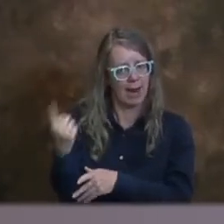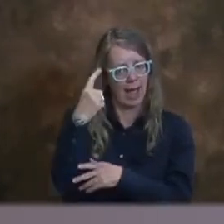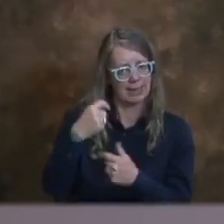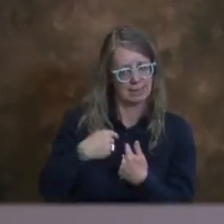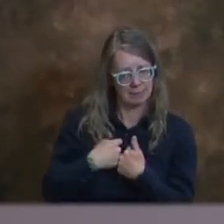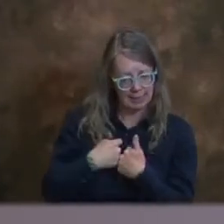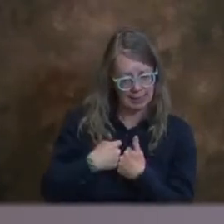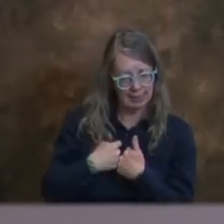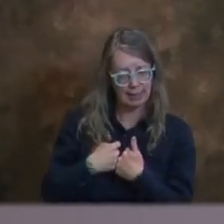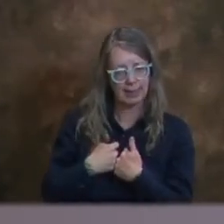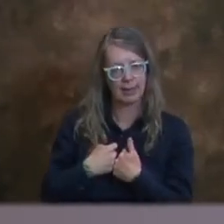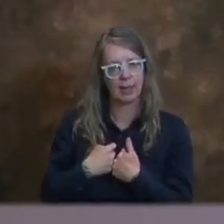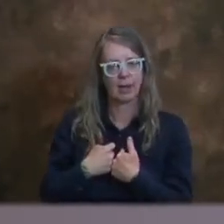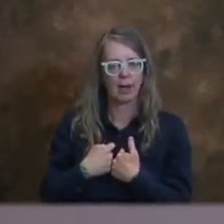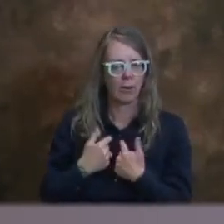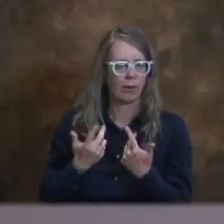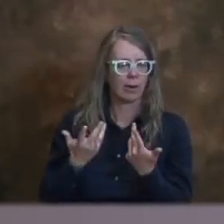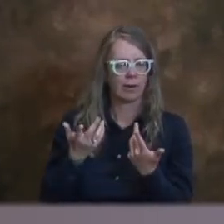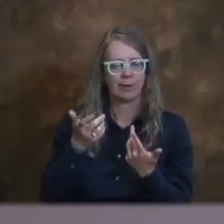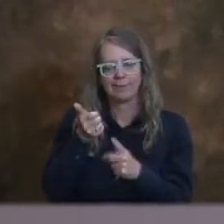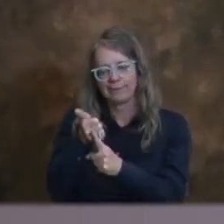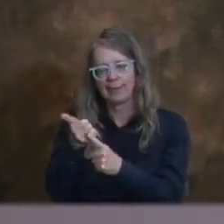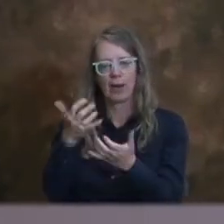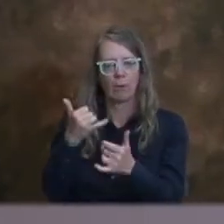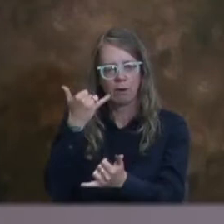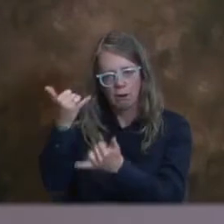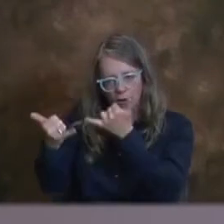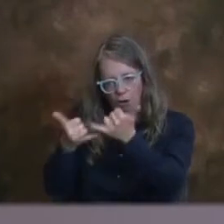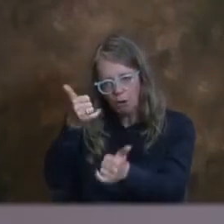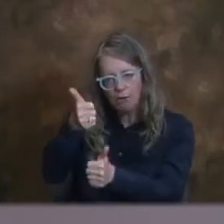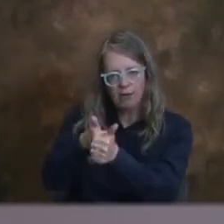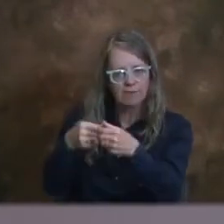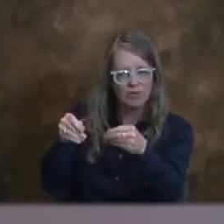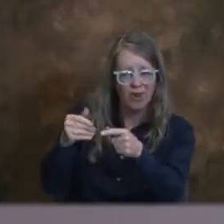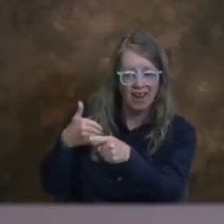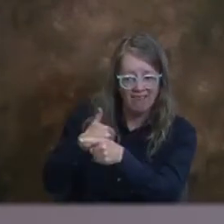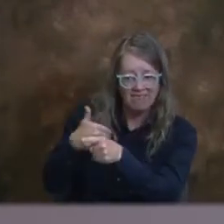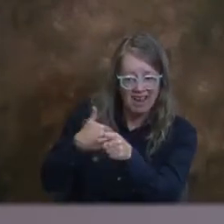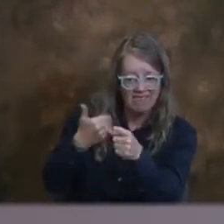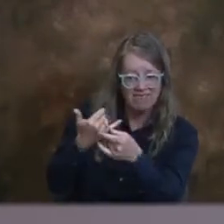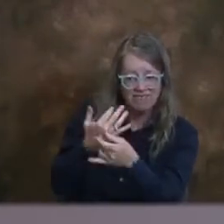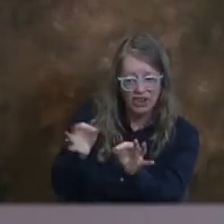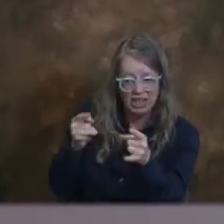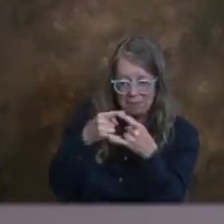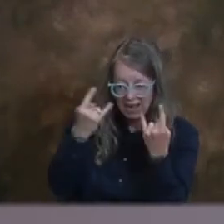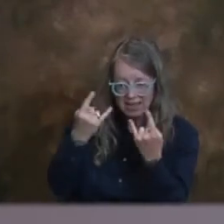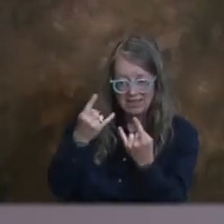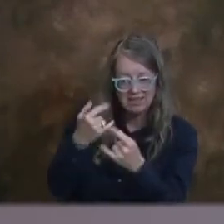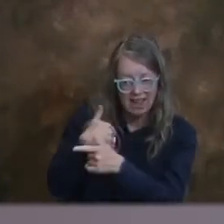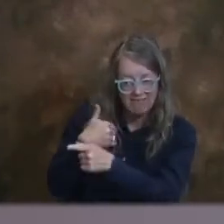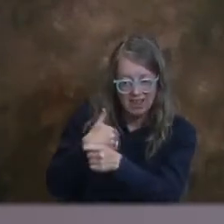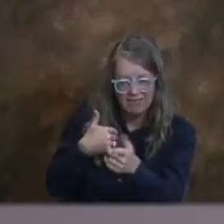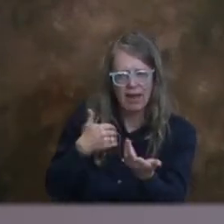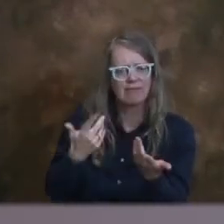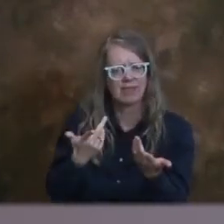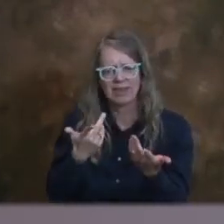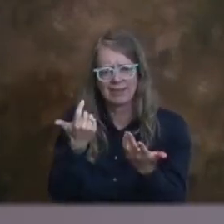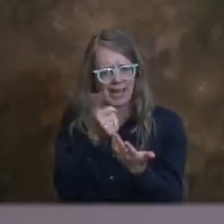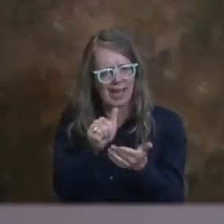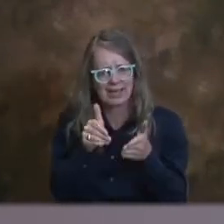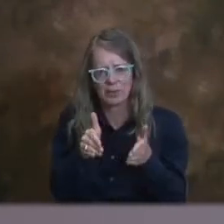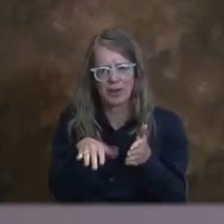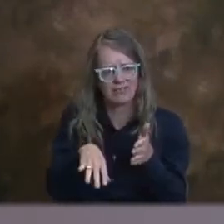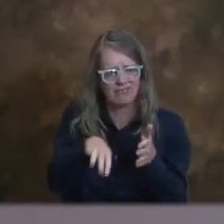calling every pharmacy in Asheville and asking them, is there a way to look up what locations people can go to